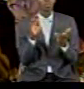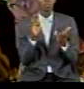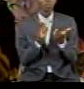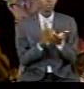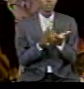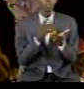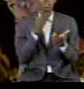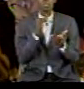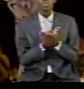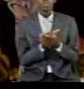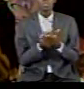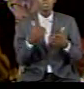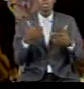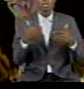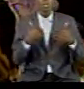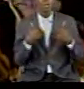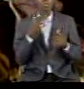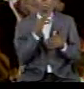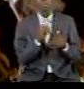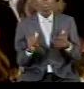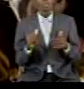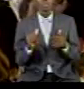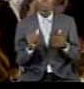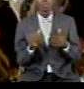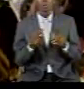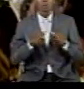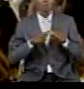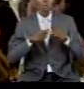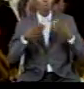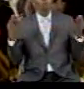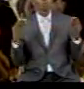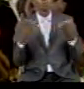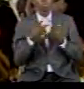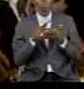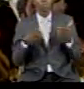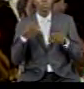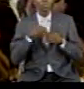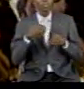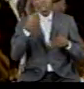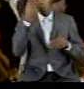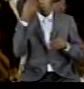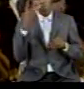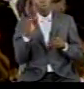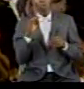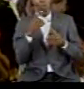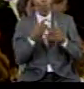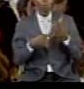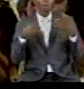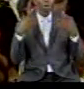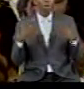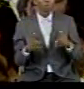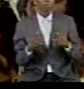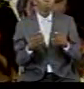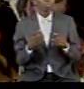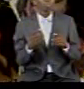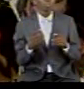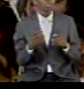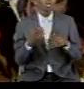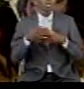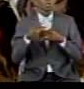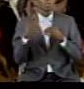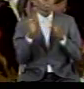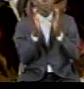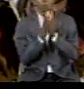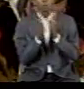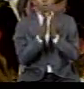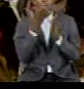have a cut open, and that was because of the issues that had happened previously. But he said after the prayer of the man